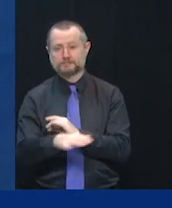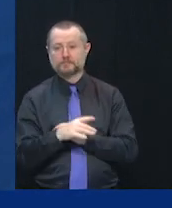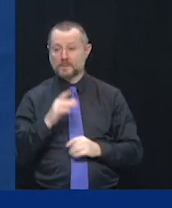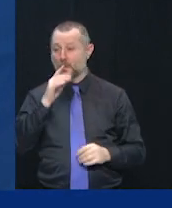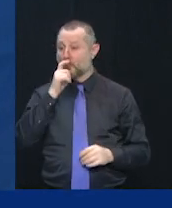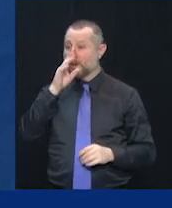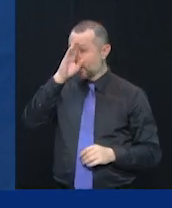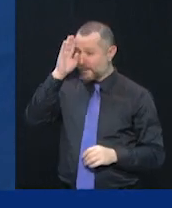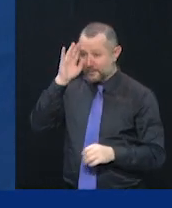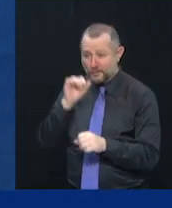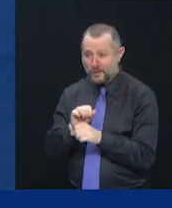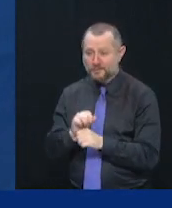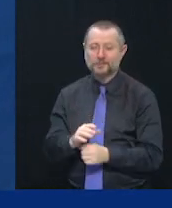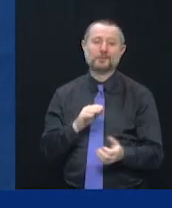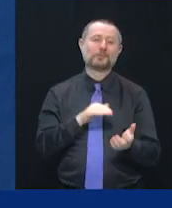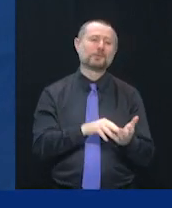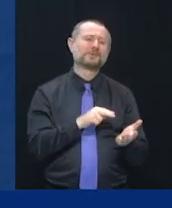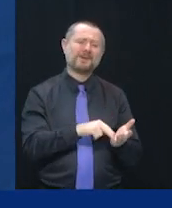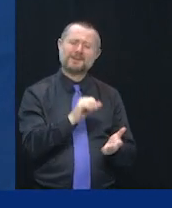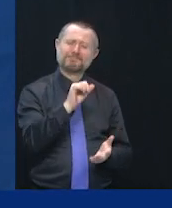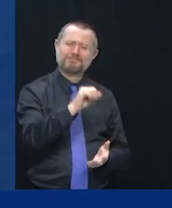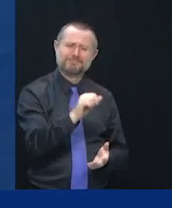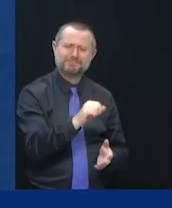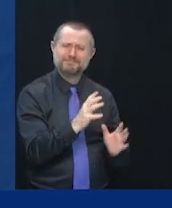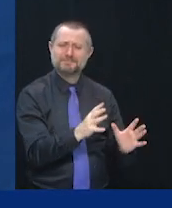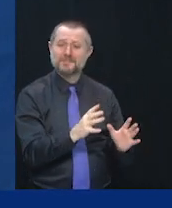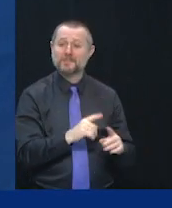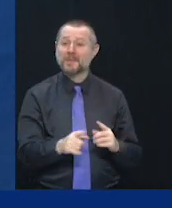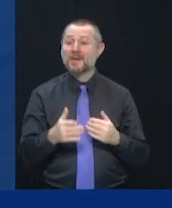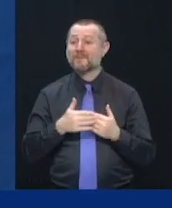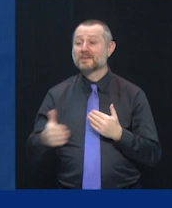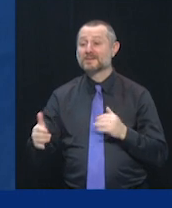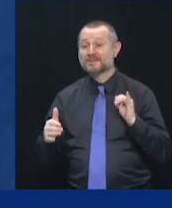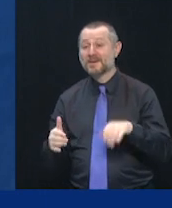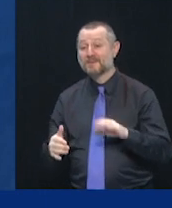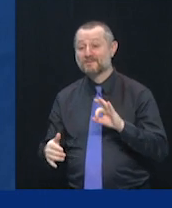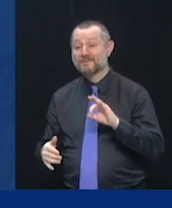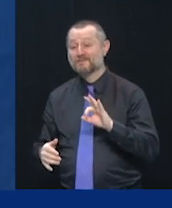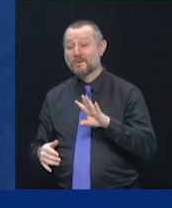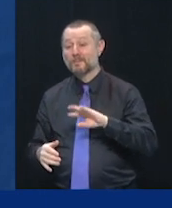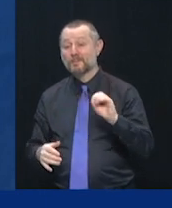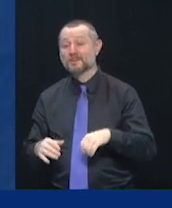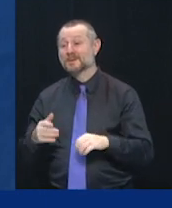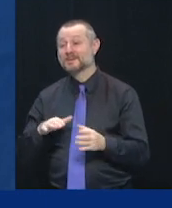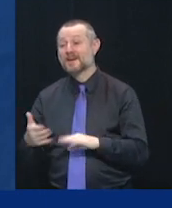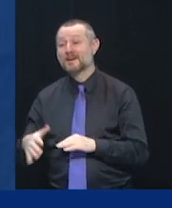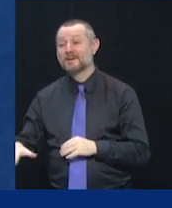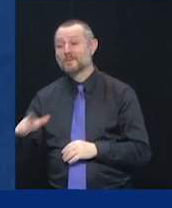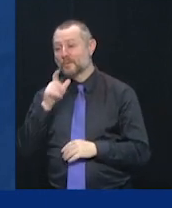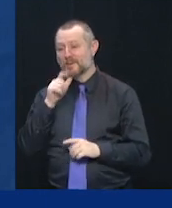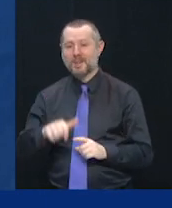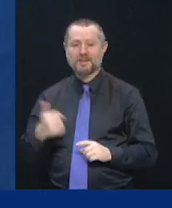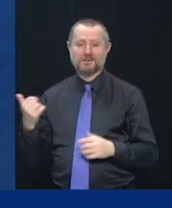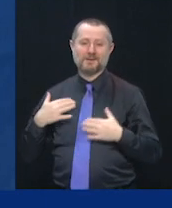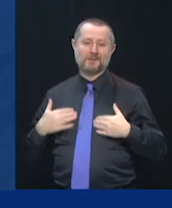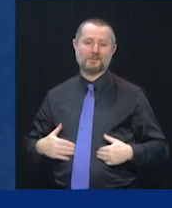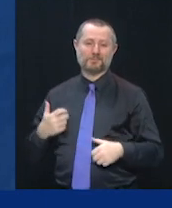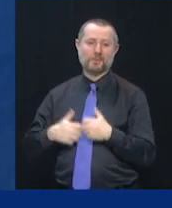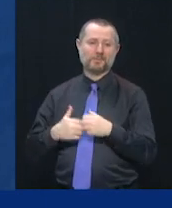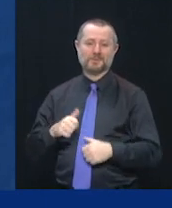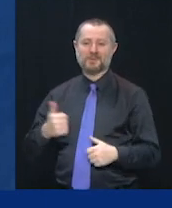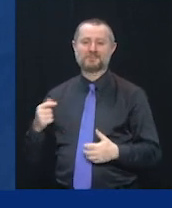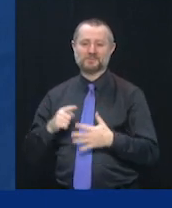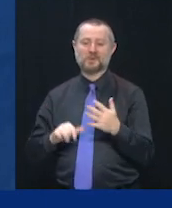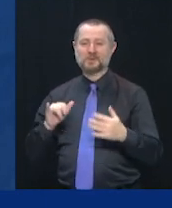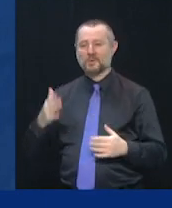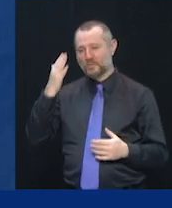homes. After that, 94% of the deaths, people with comorbidities. And that's why I feel comfortable about